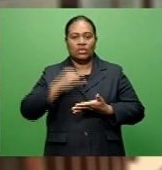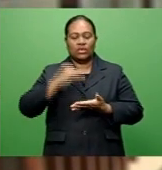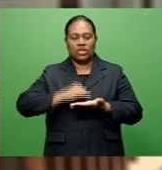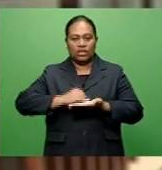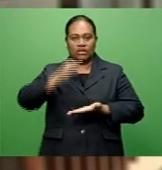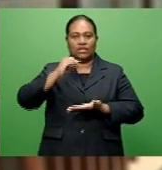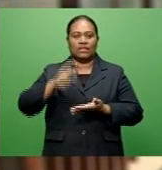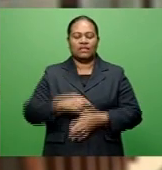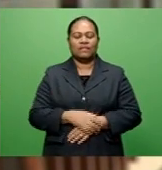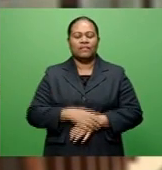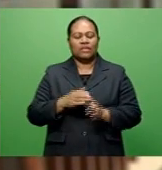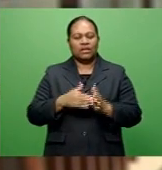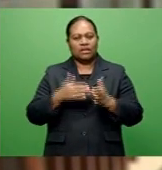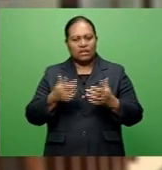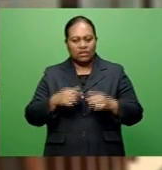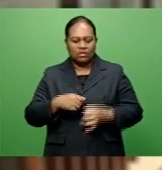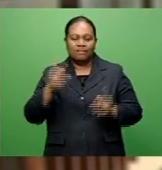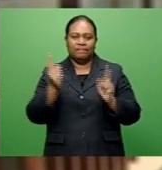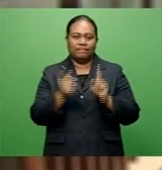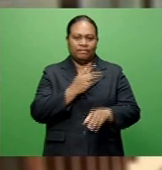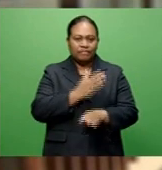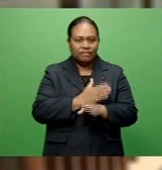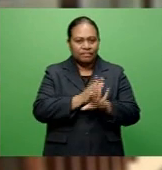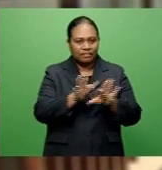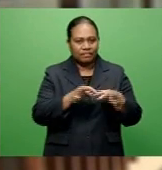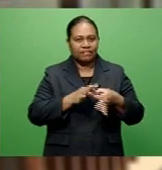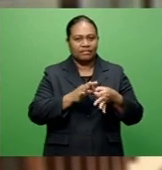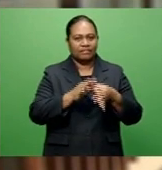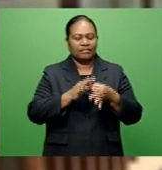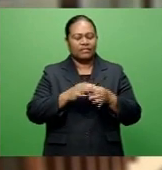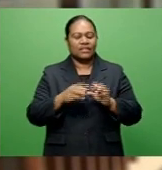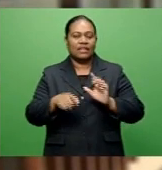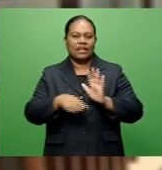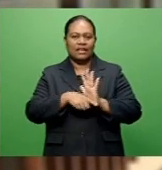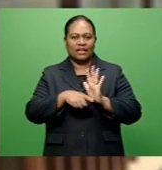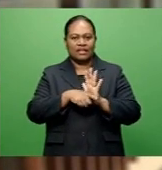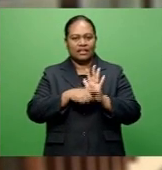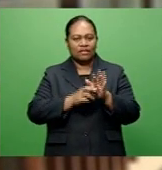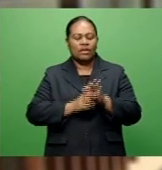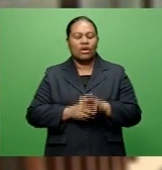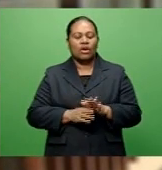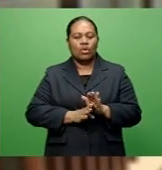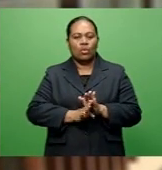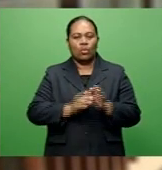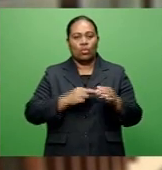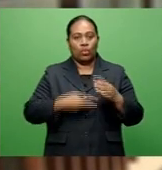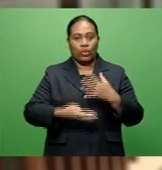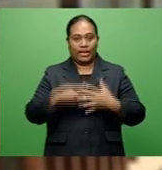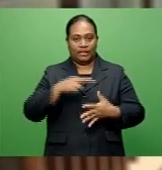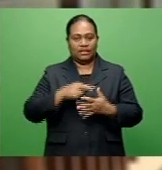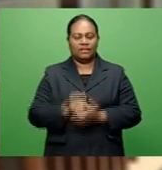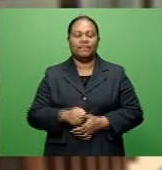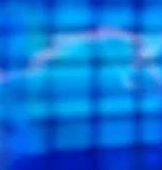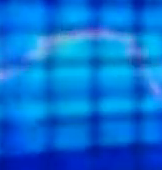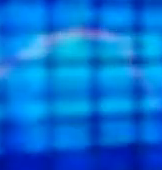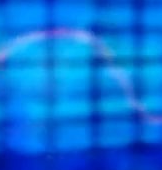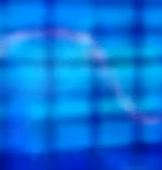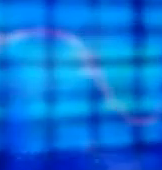the markets will watch closely to gauge the likelihood of negative interest rates. And that's it from me for now. See you